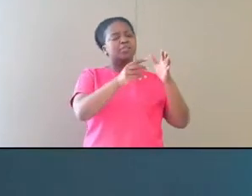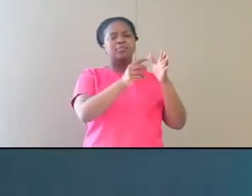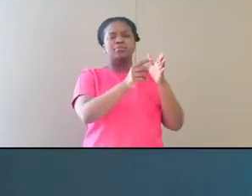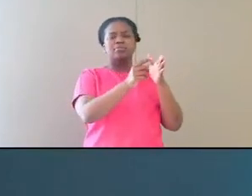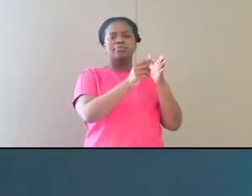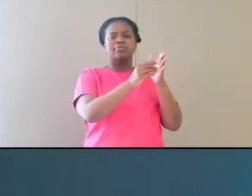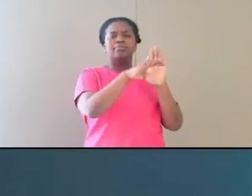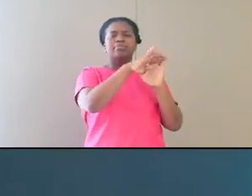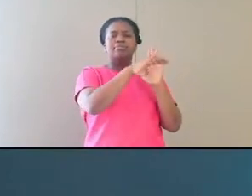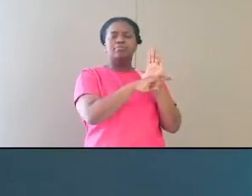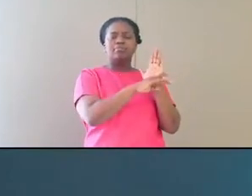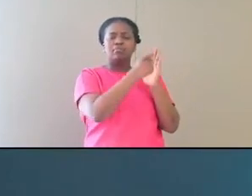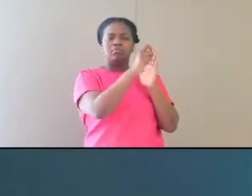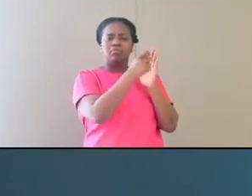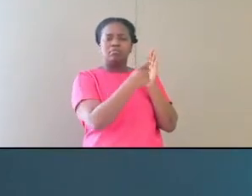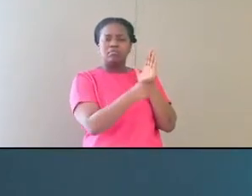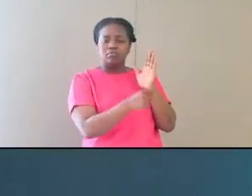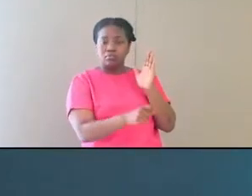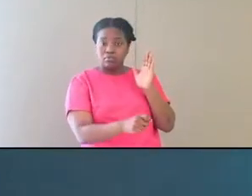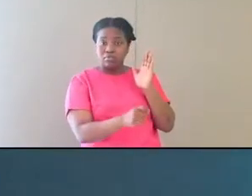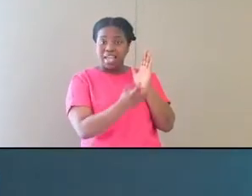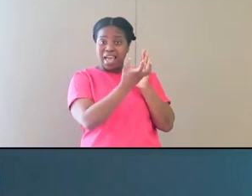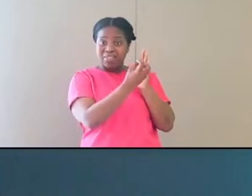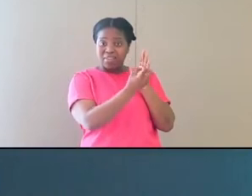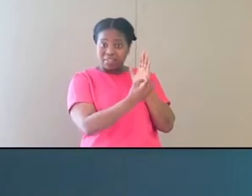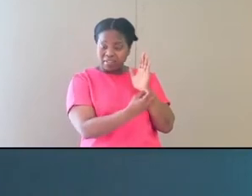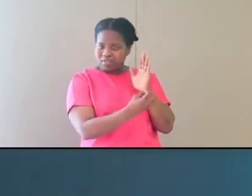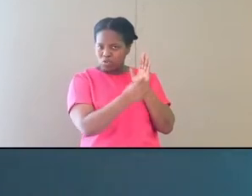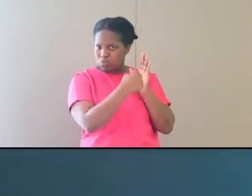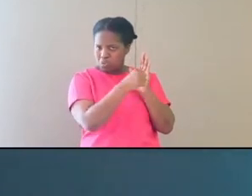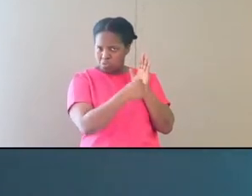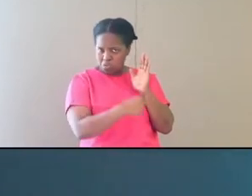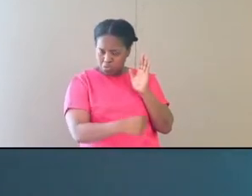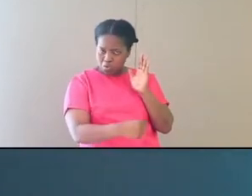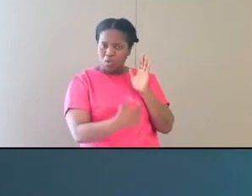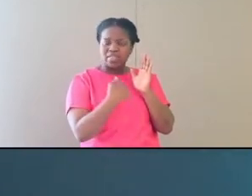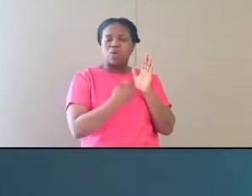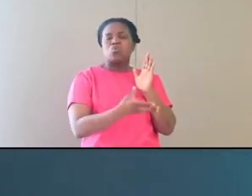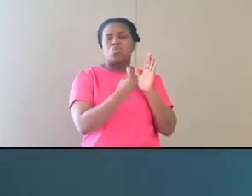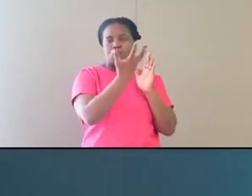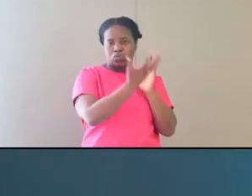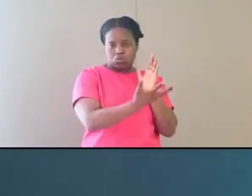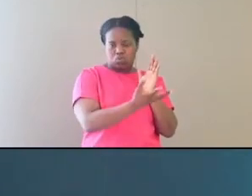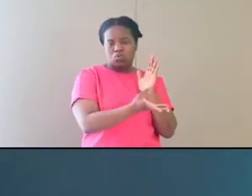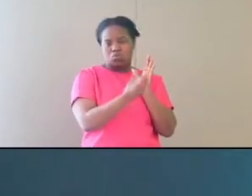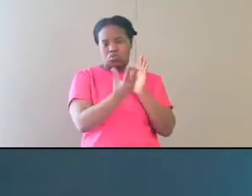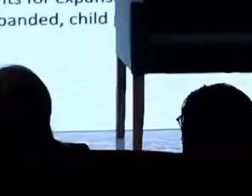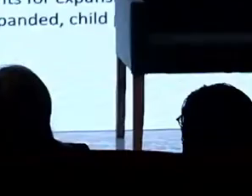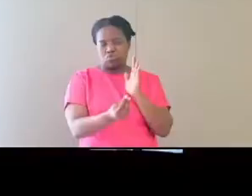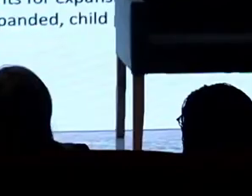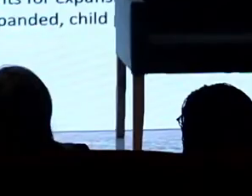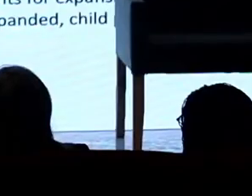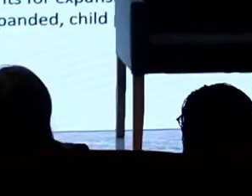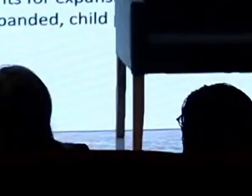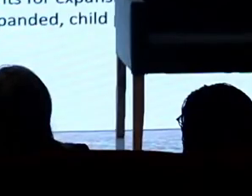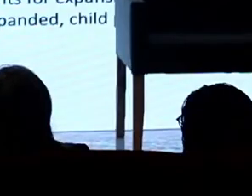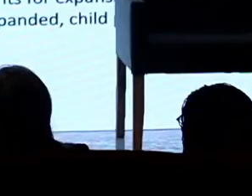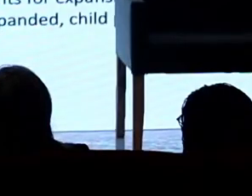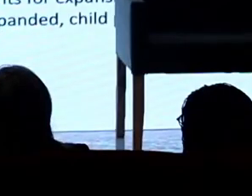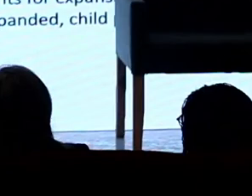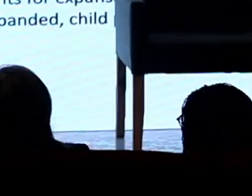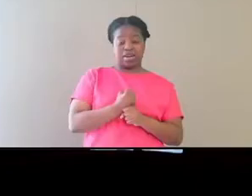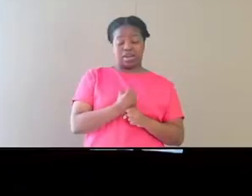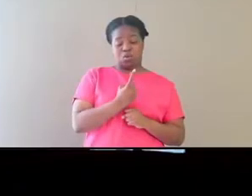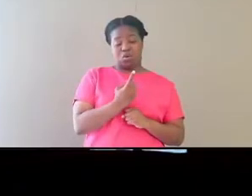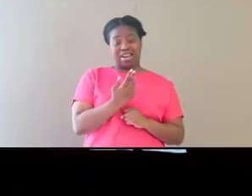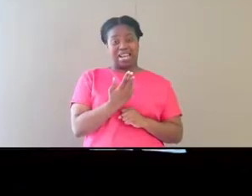on the cost of food and clothes for a child in a low-income household. So one can see that the starting rationale for the